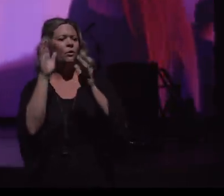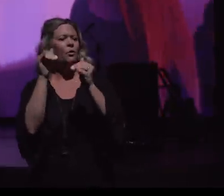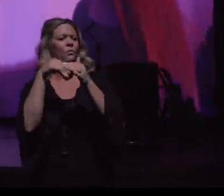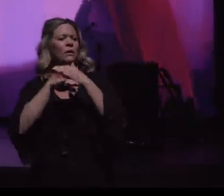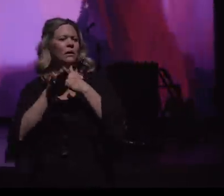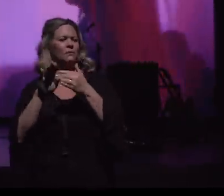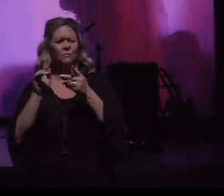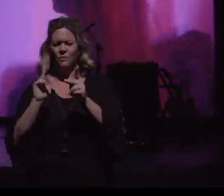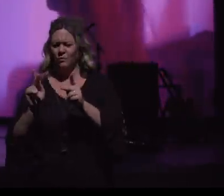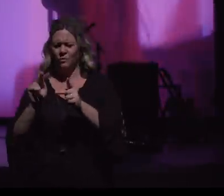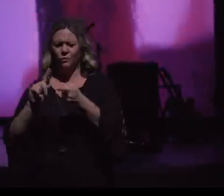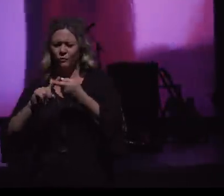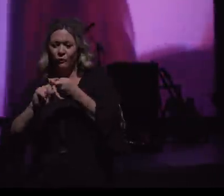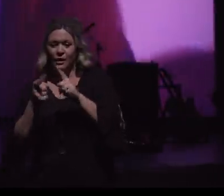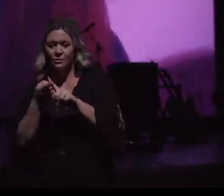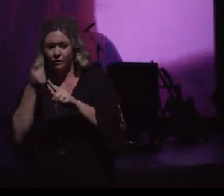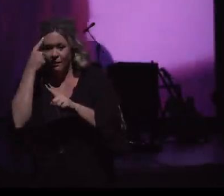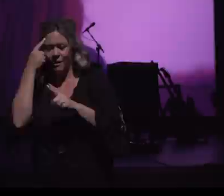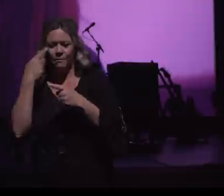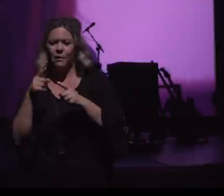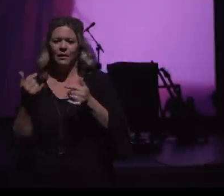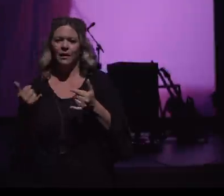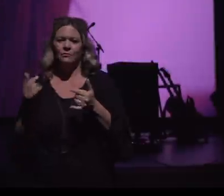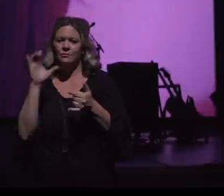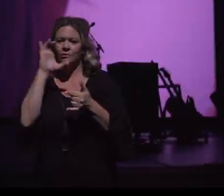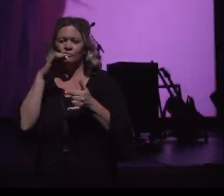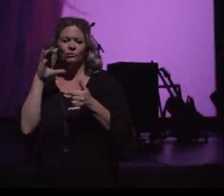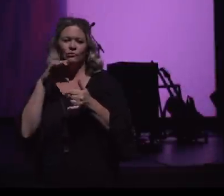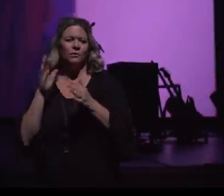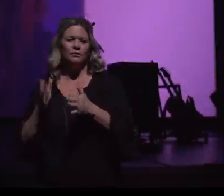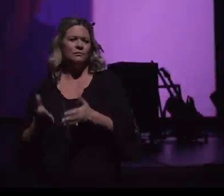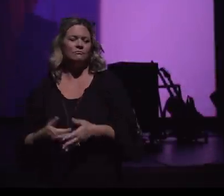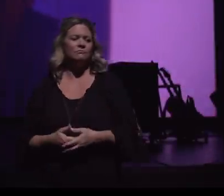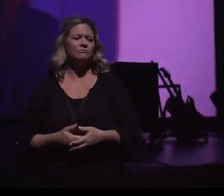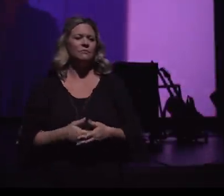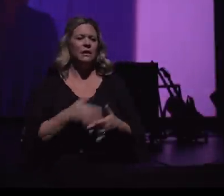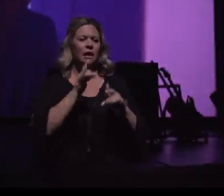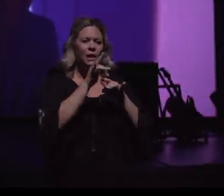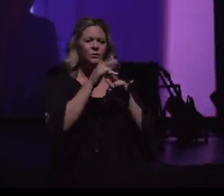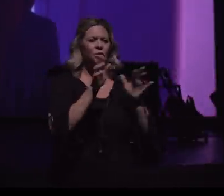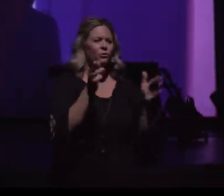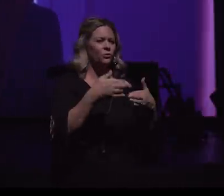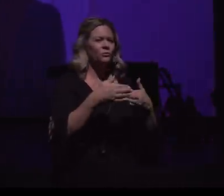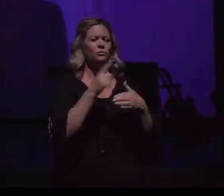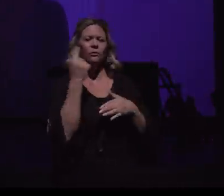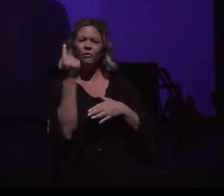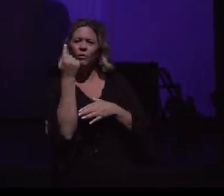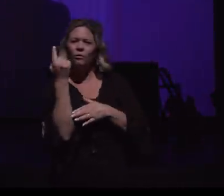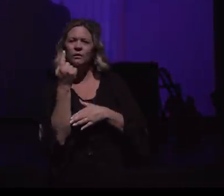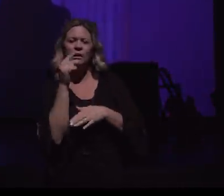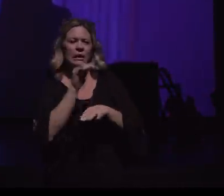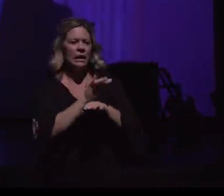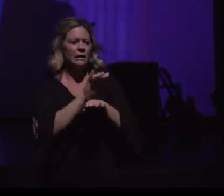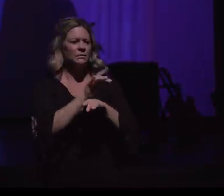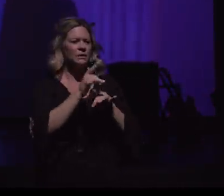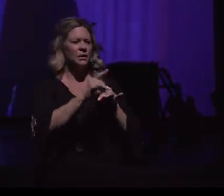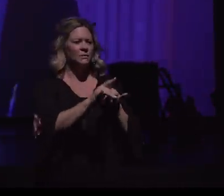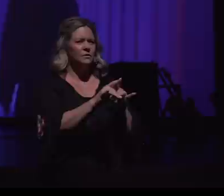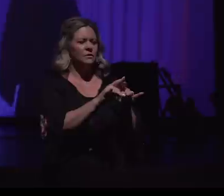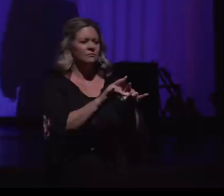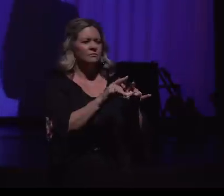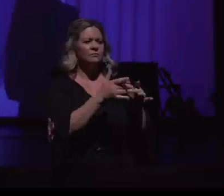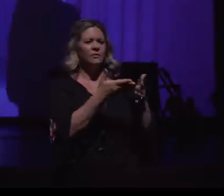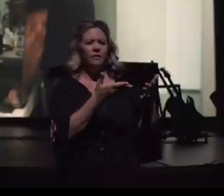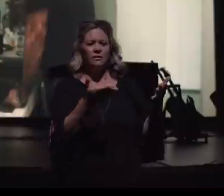friends, but they're strangers just the same. Empty rooms, lonely nights, empty schemes and